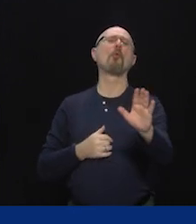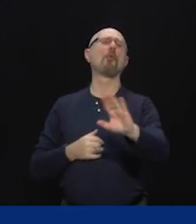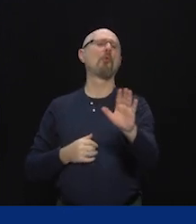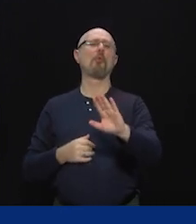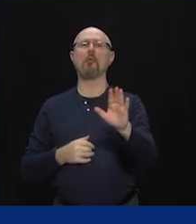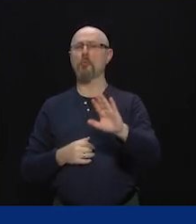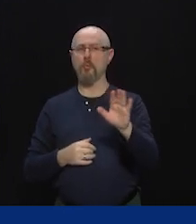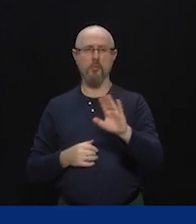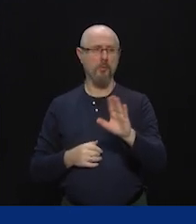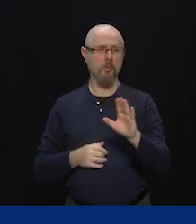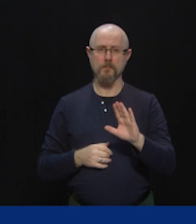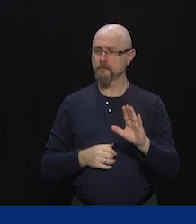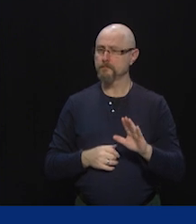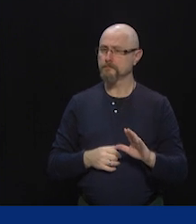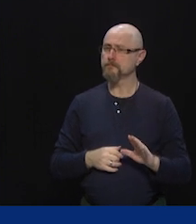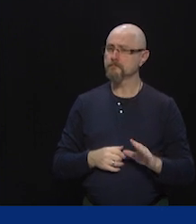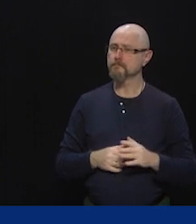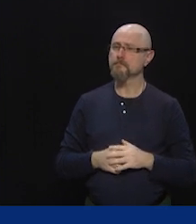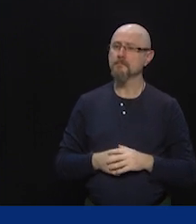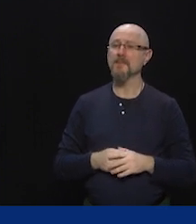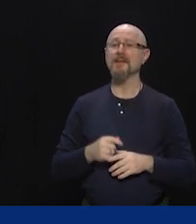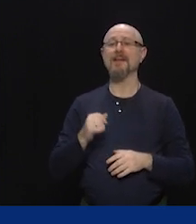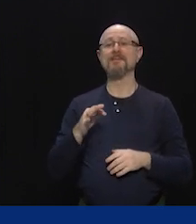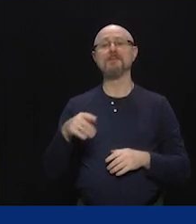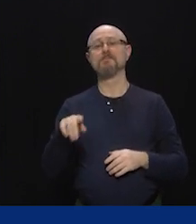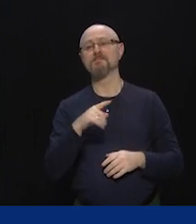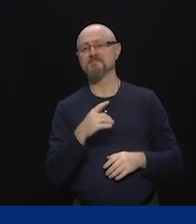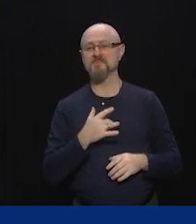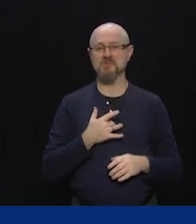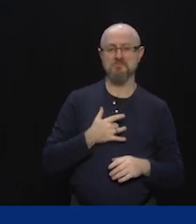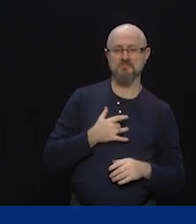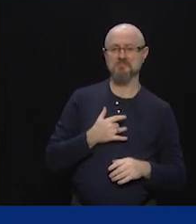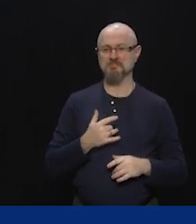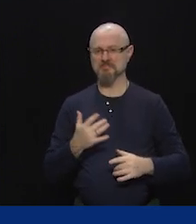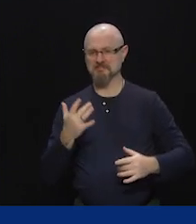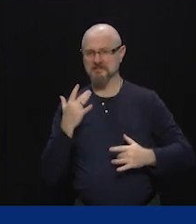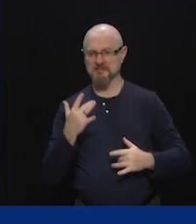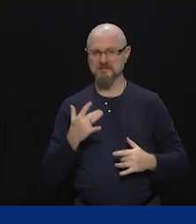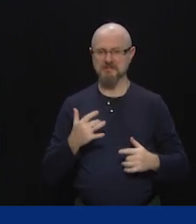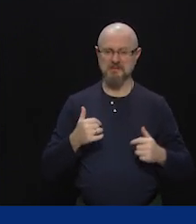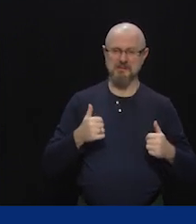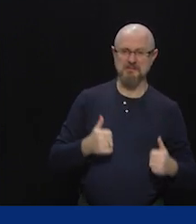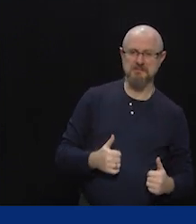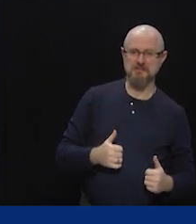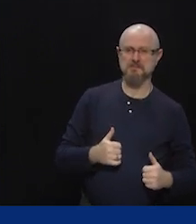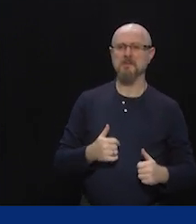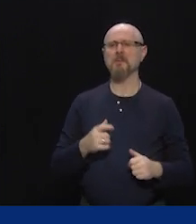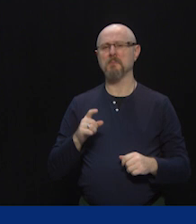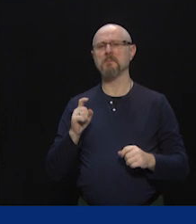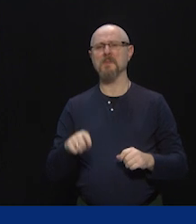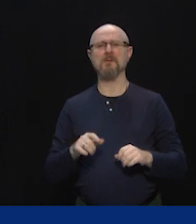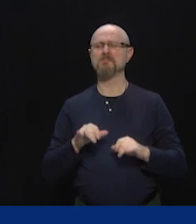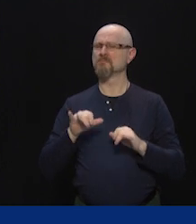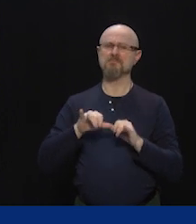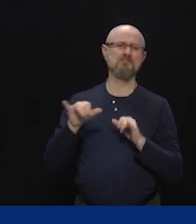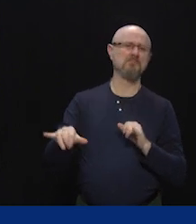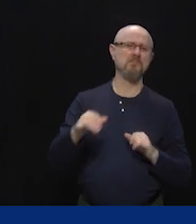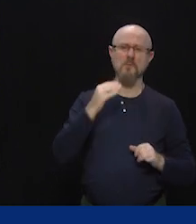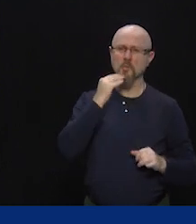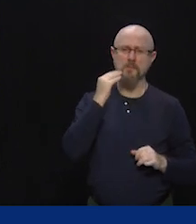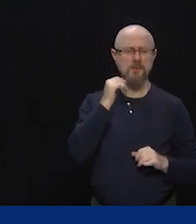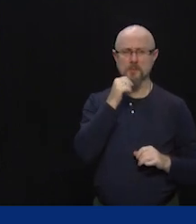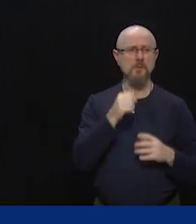probably your best test. People who are sick in all times should not be at work. And in these times